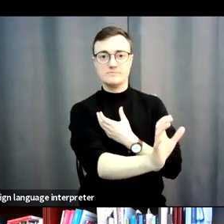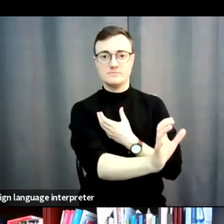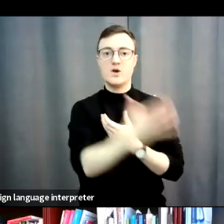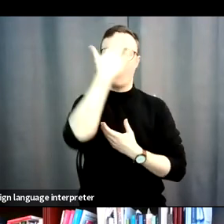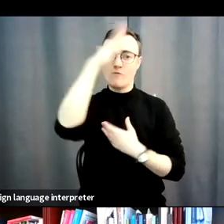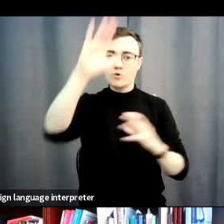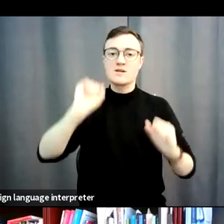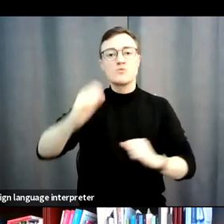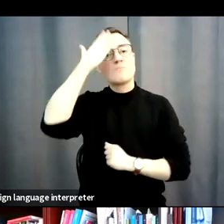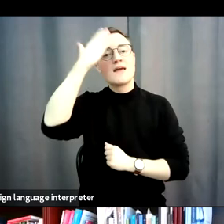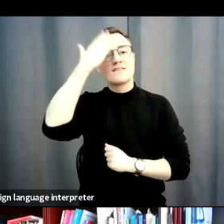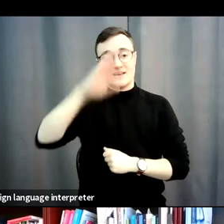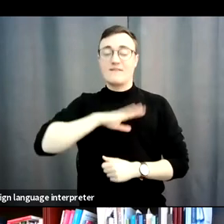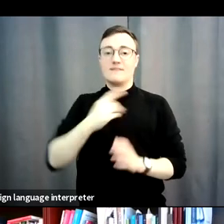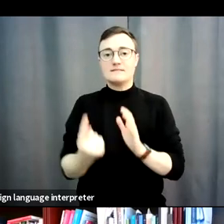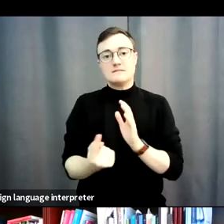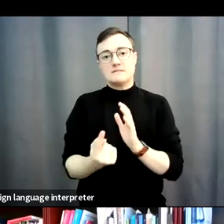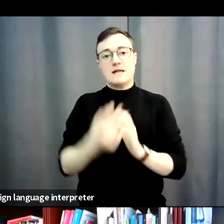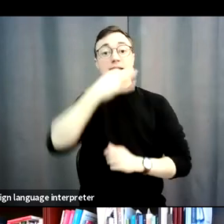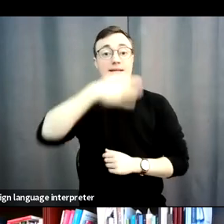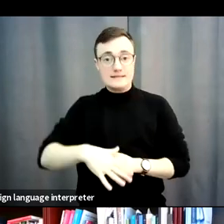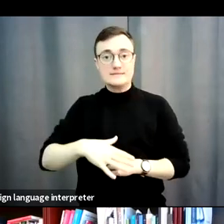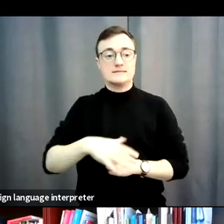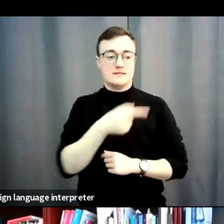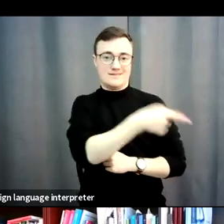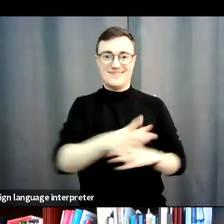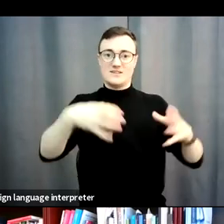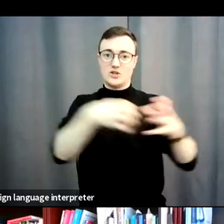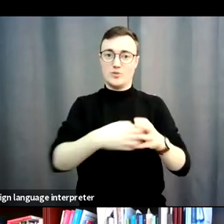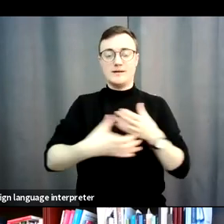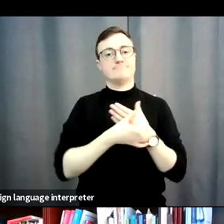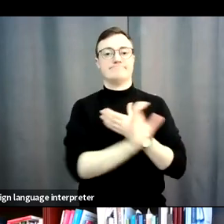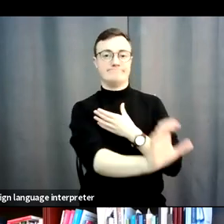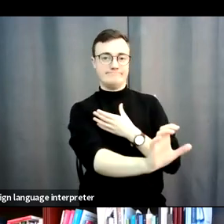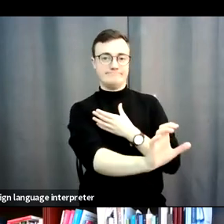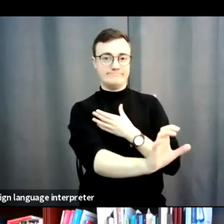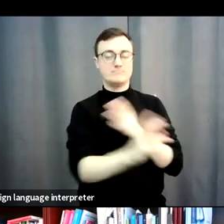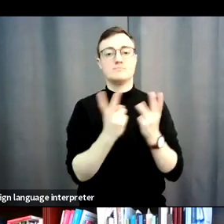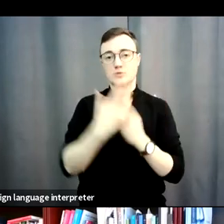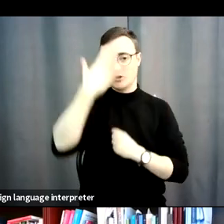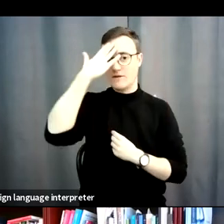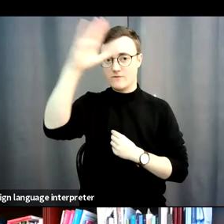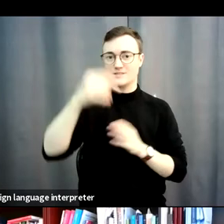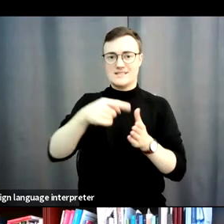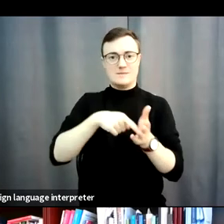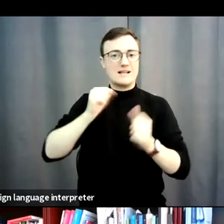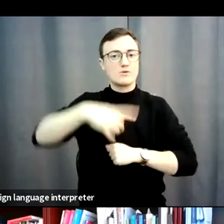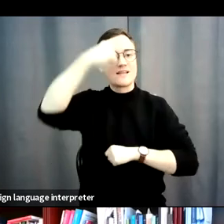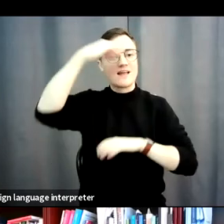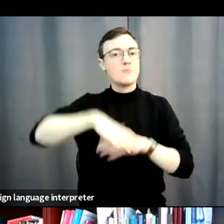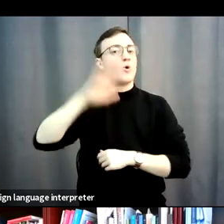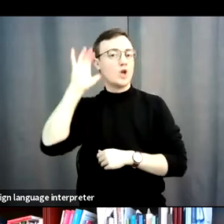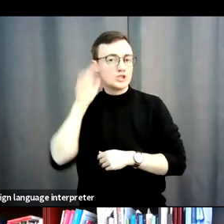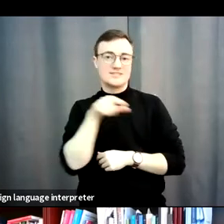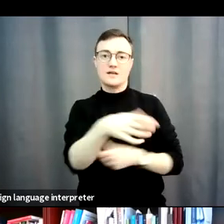this possibility of exclusion and pay particular attention to listening to children with disabilities and